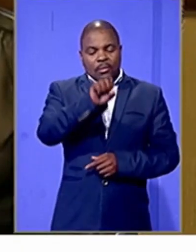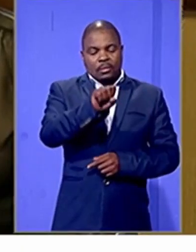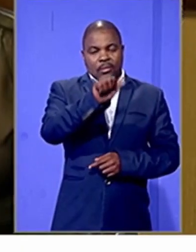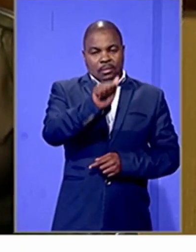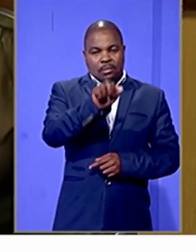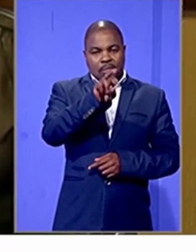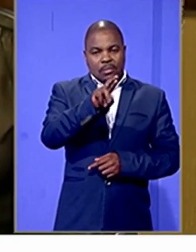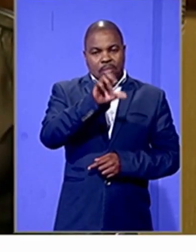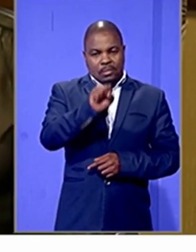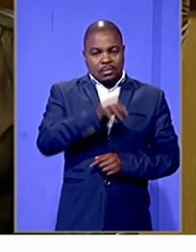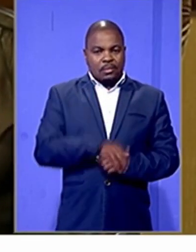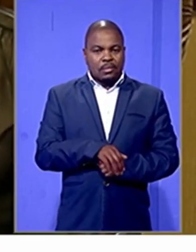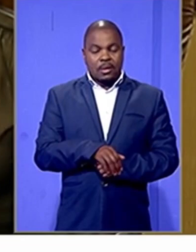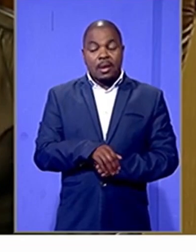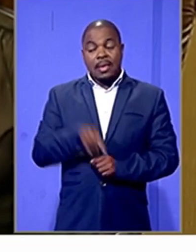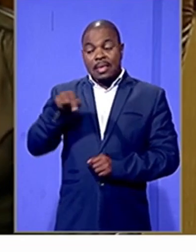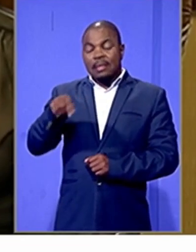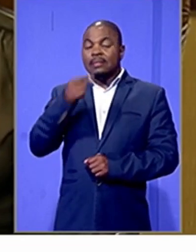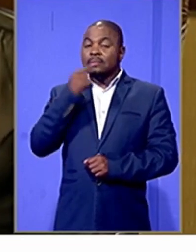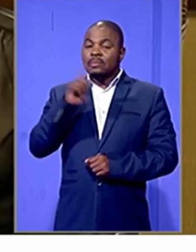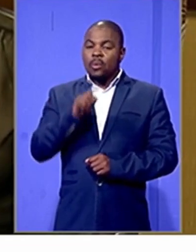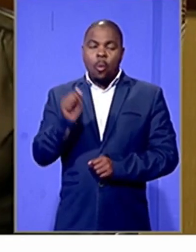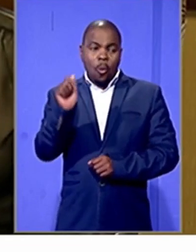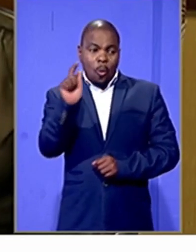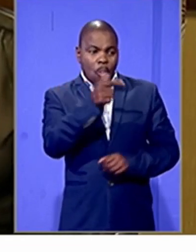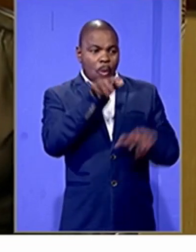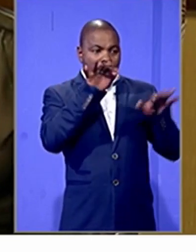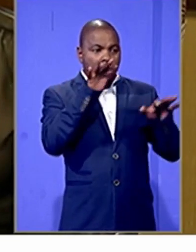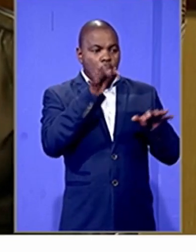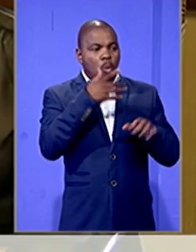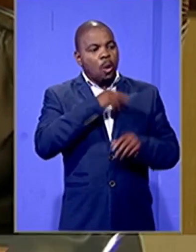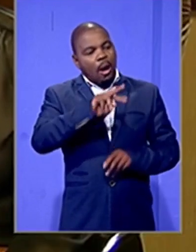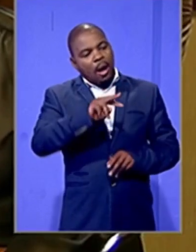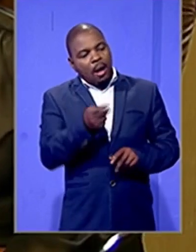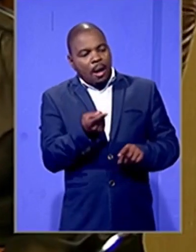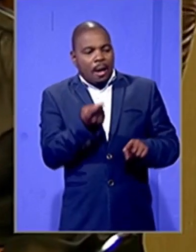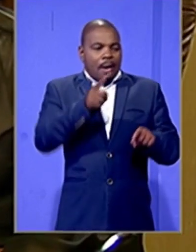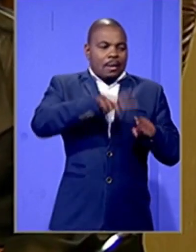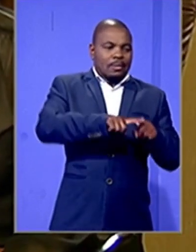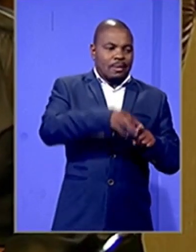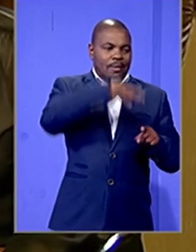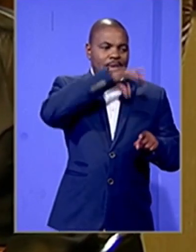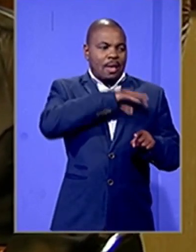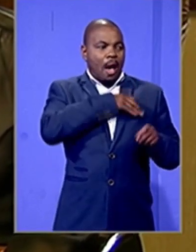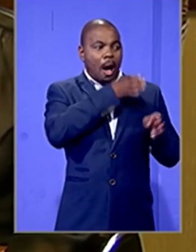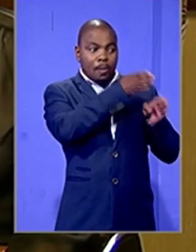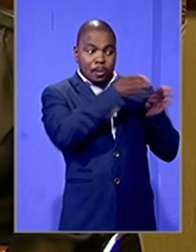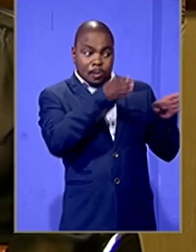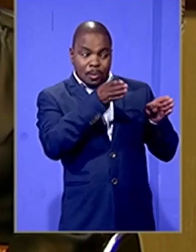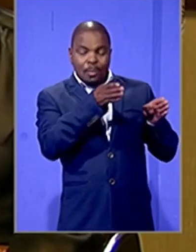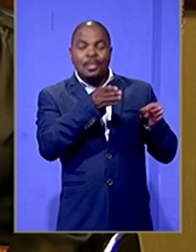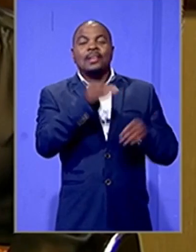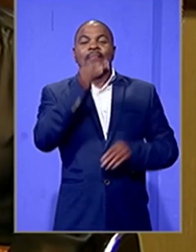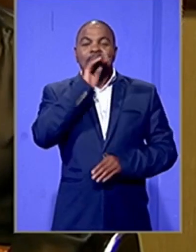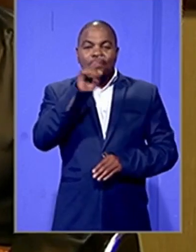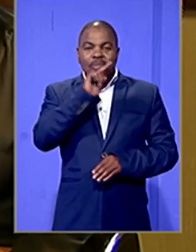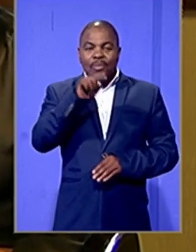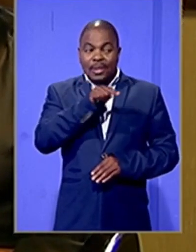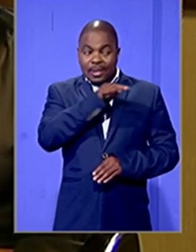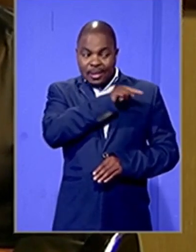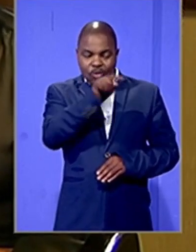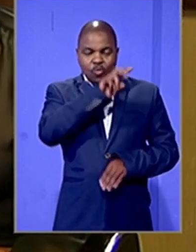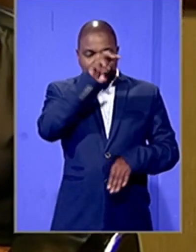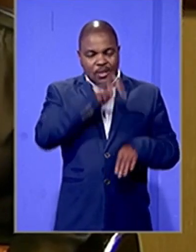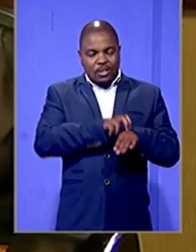SARS gore batho ka moka ba ile goreng ba na le di extra source of income ba tlo ba le